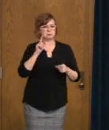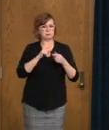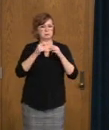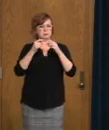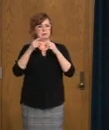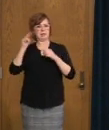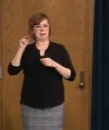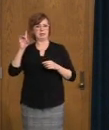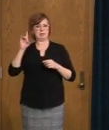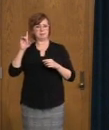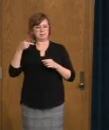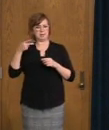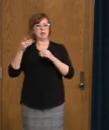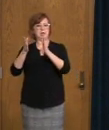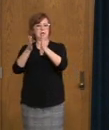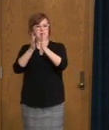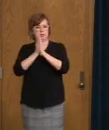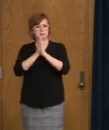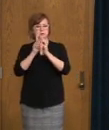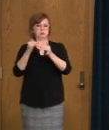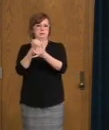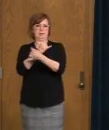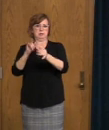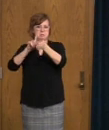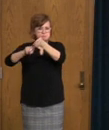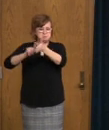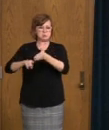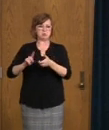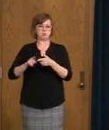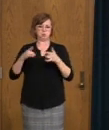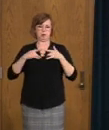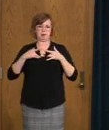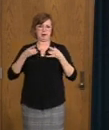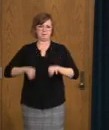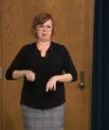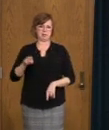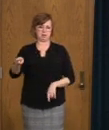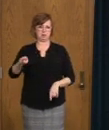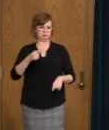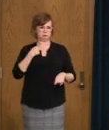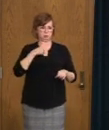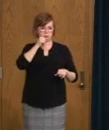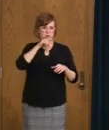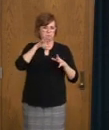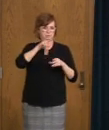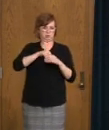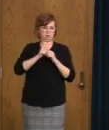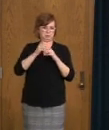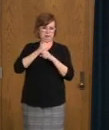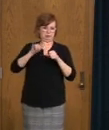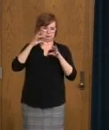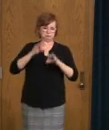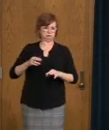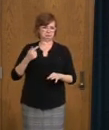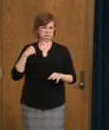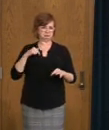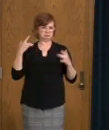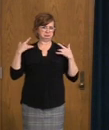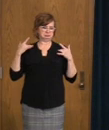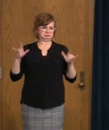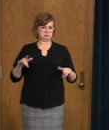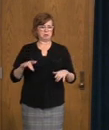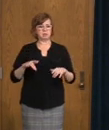and we don't get to make that decision, but certainly, as part of the SHA, we do a whole,